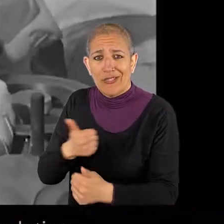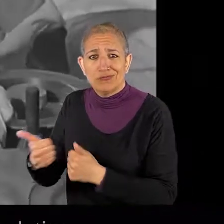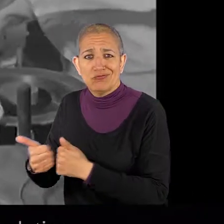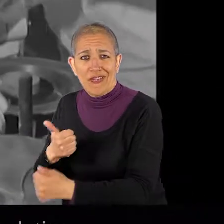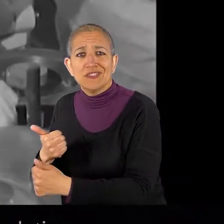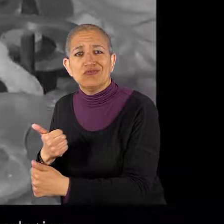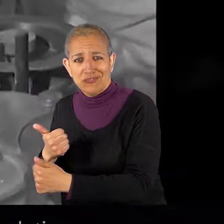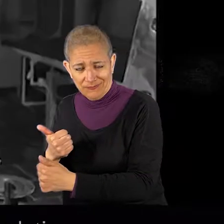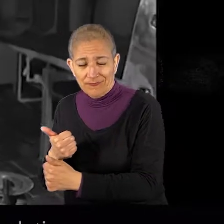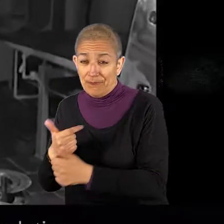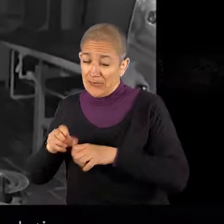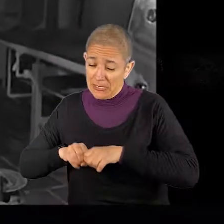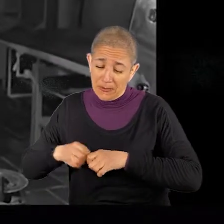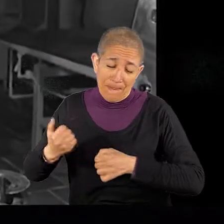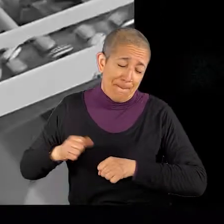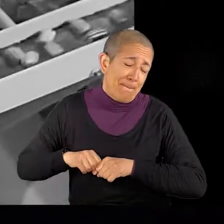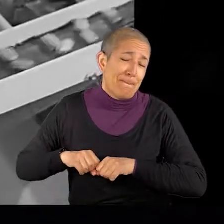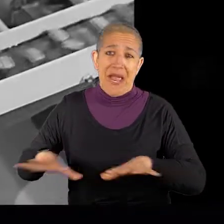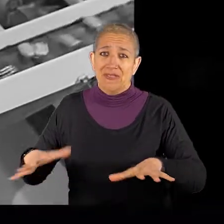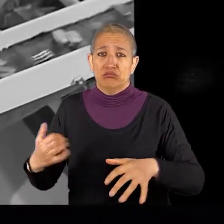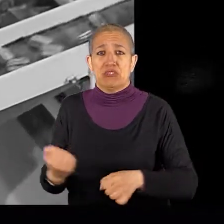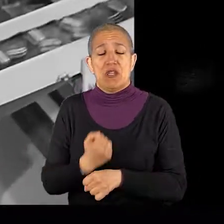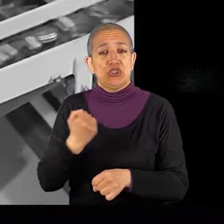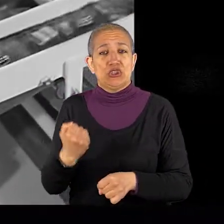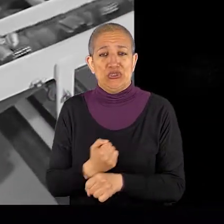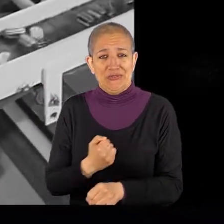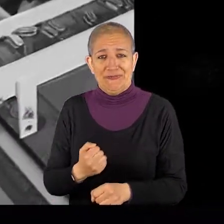Industrial Revolution and mass production.